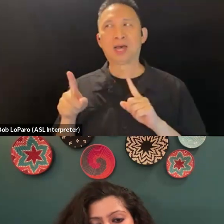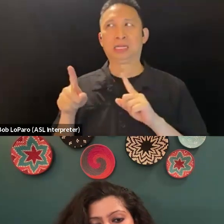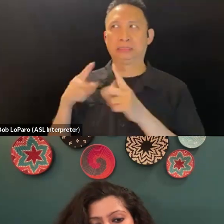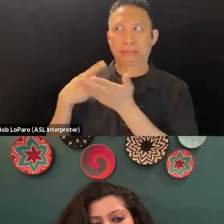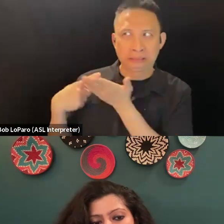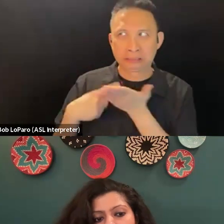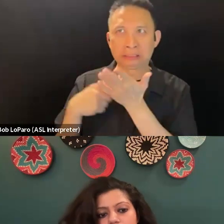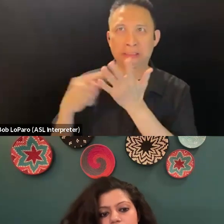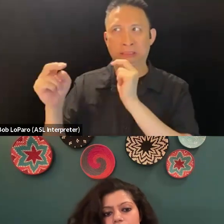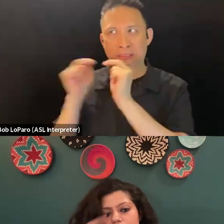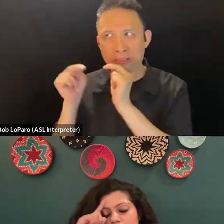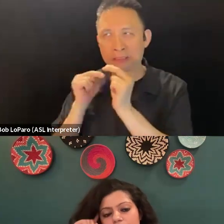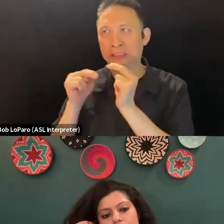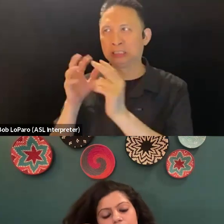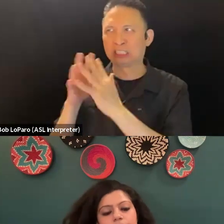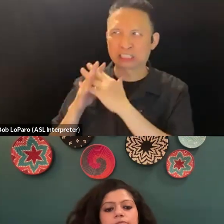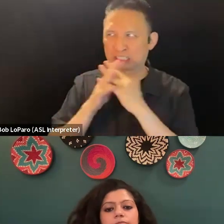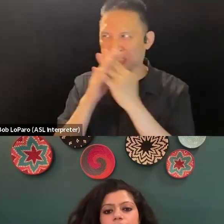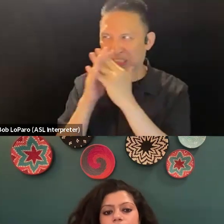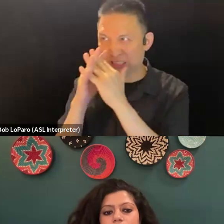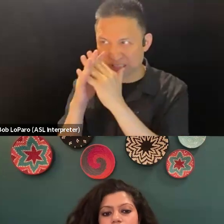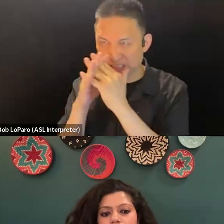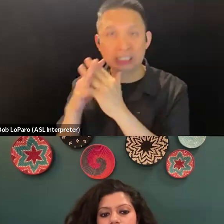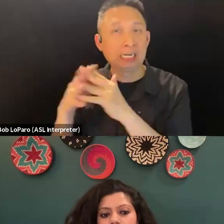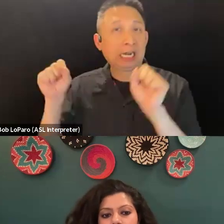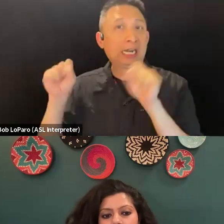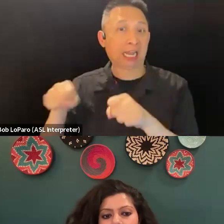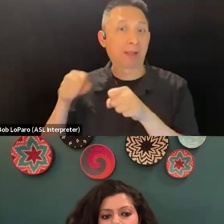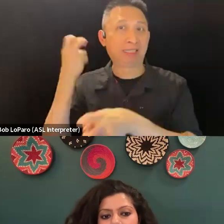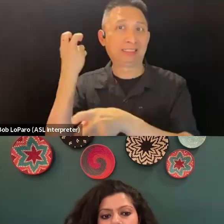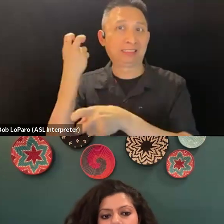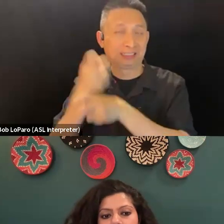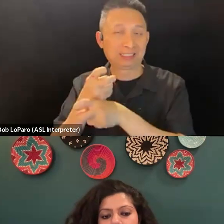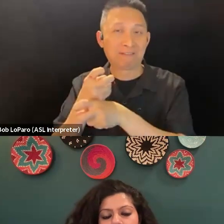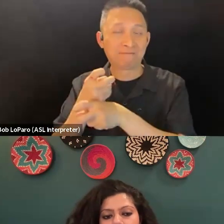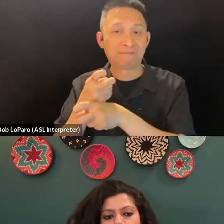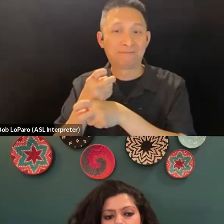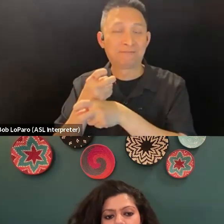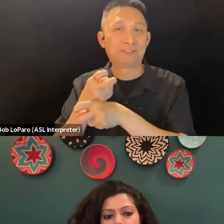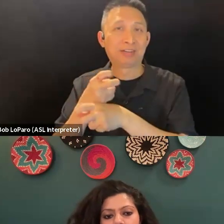Like I literally saw fundamental things missing, where somebody in,